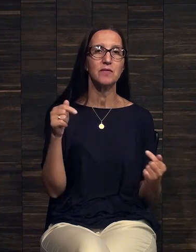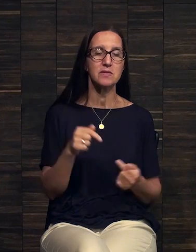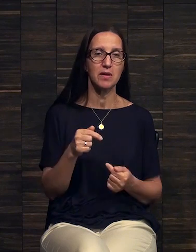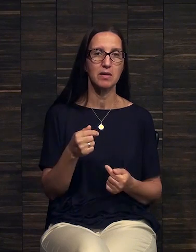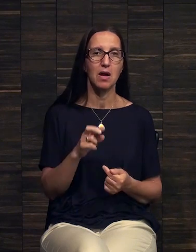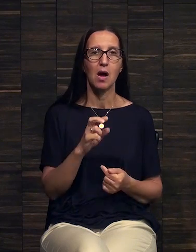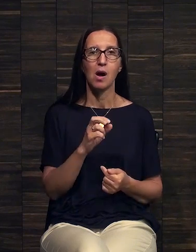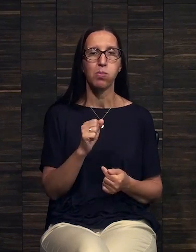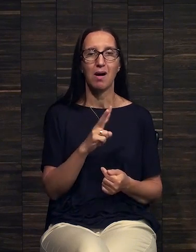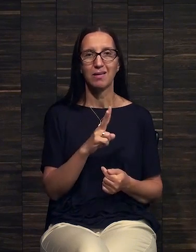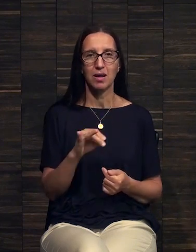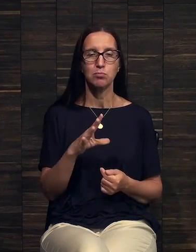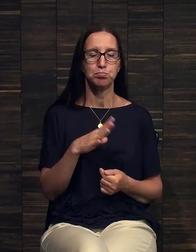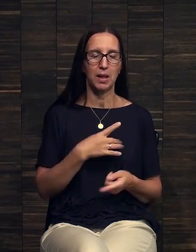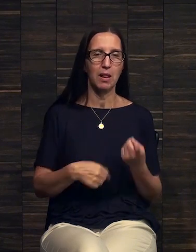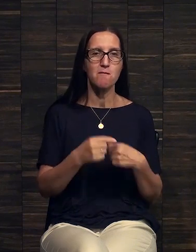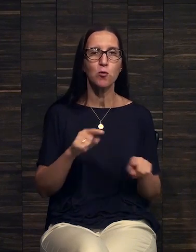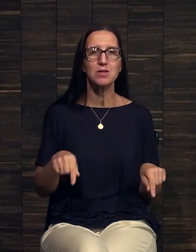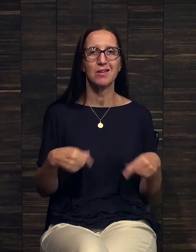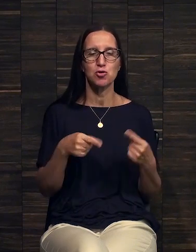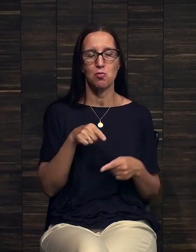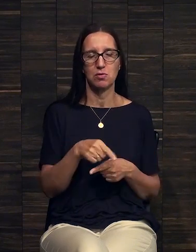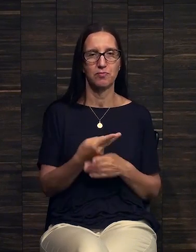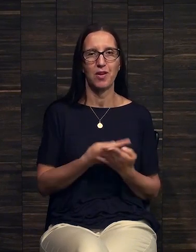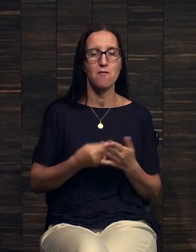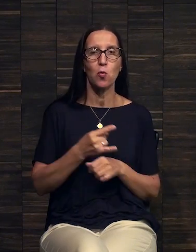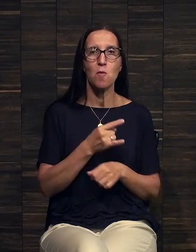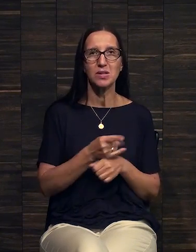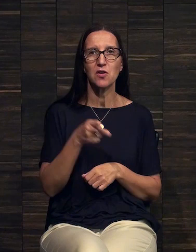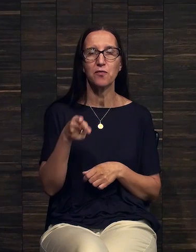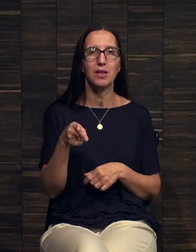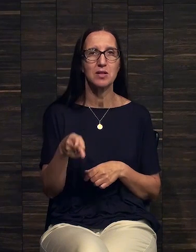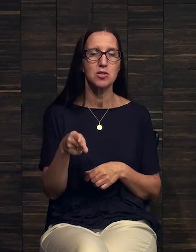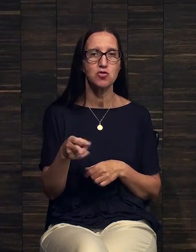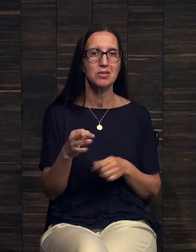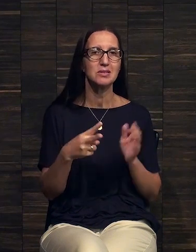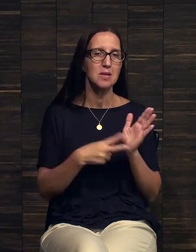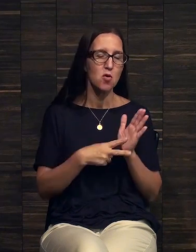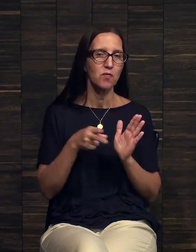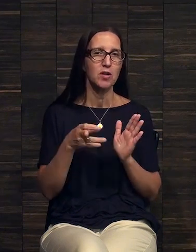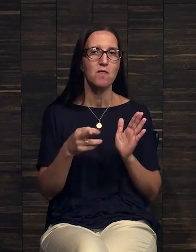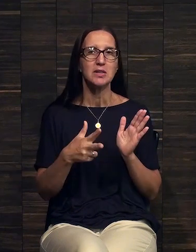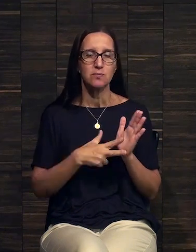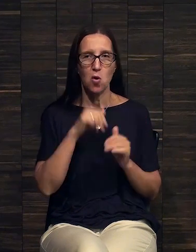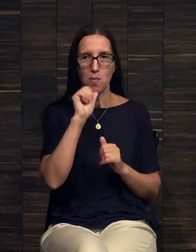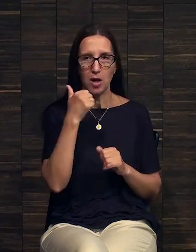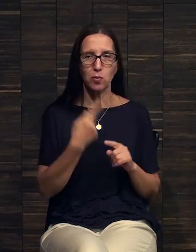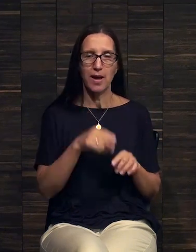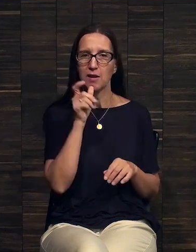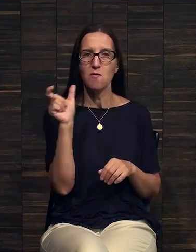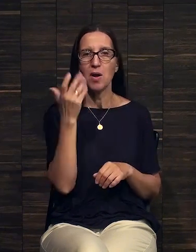beast, and KGB, you know, it's a nice word. And the Baki was resurrected in